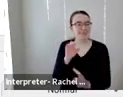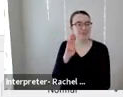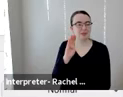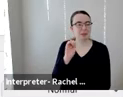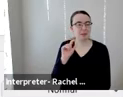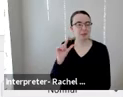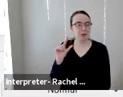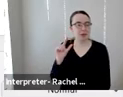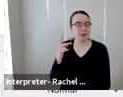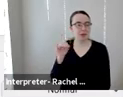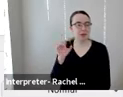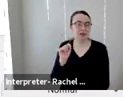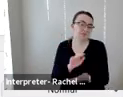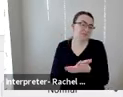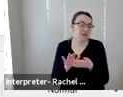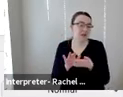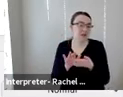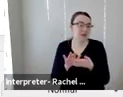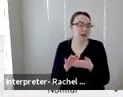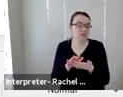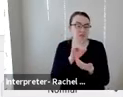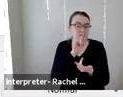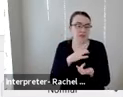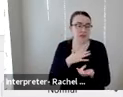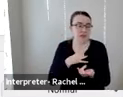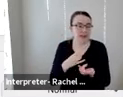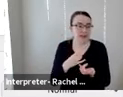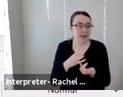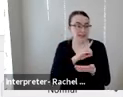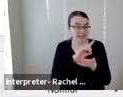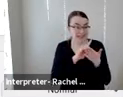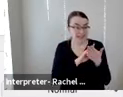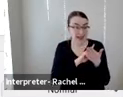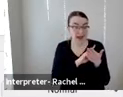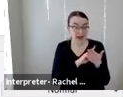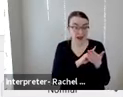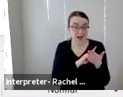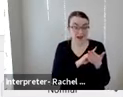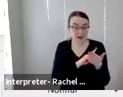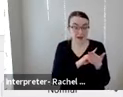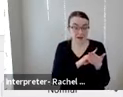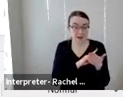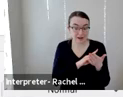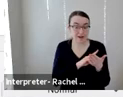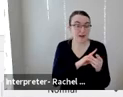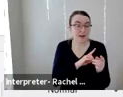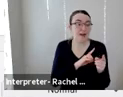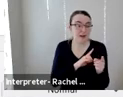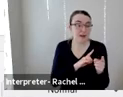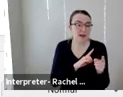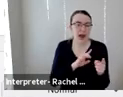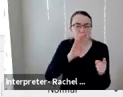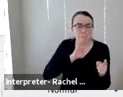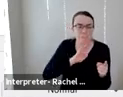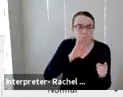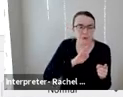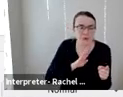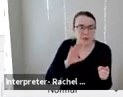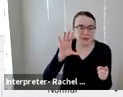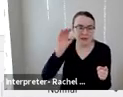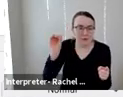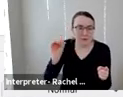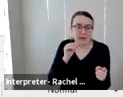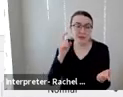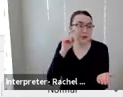They're a nice pen. I really like them from a design standpoint. I'm really frustrated that they won't notice me because I tag them a